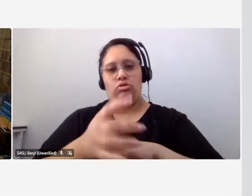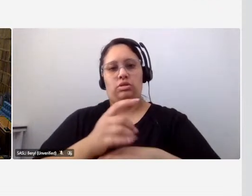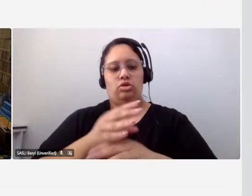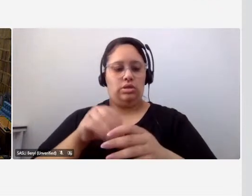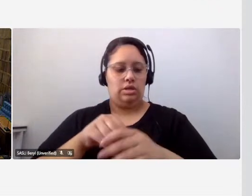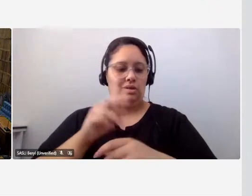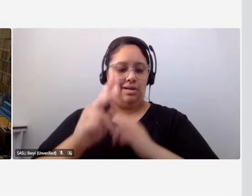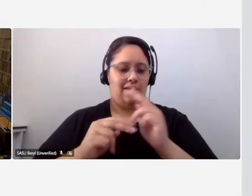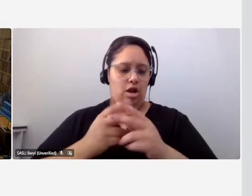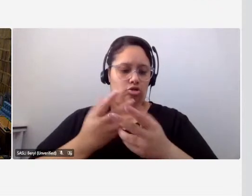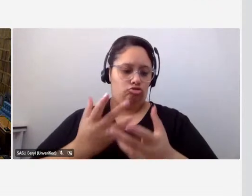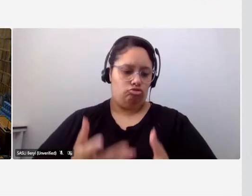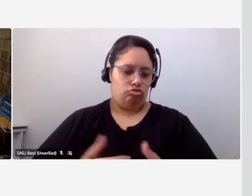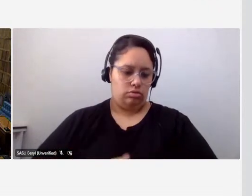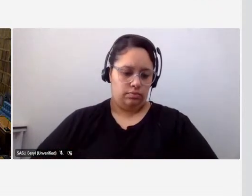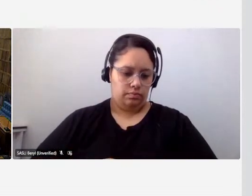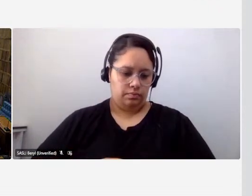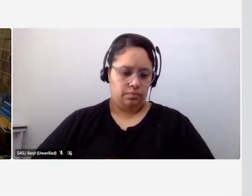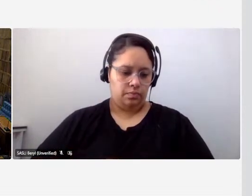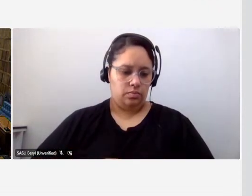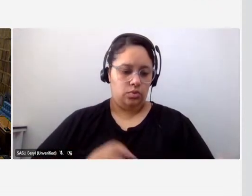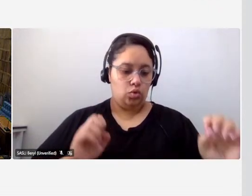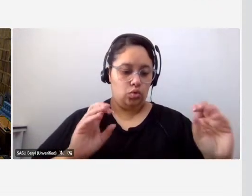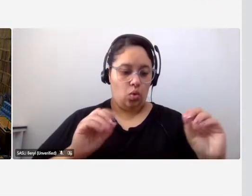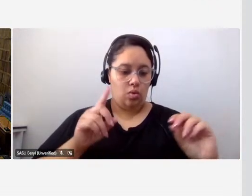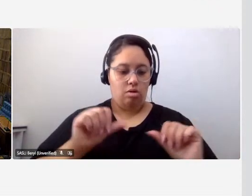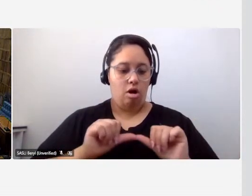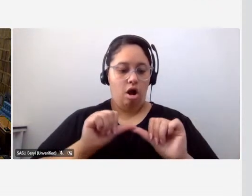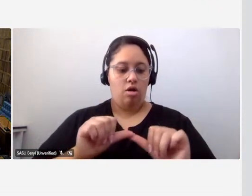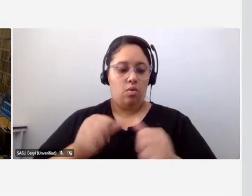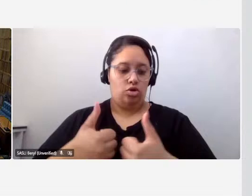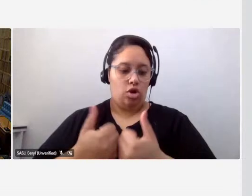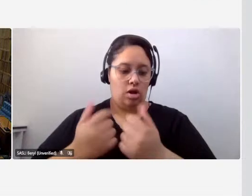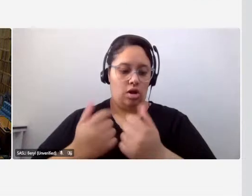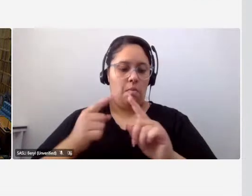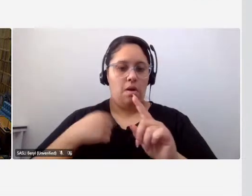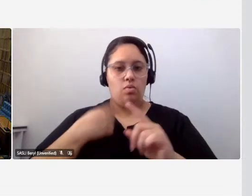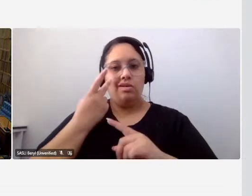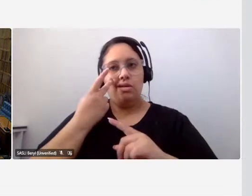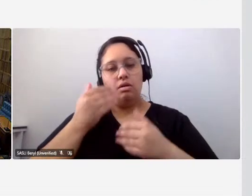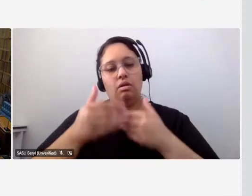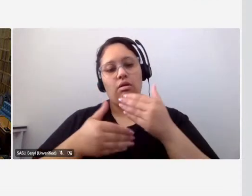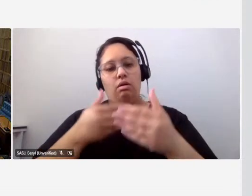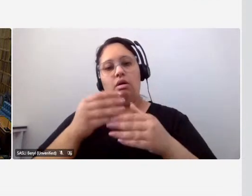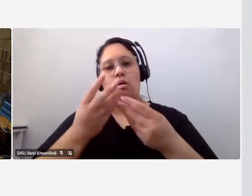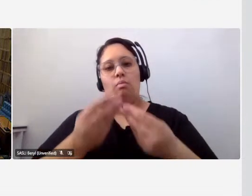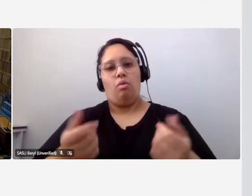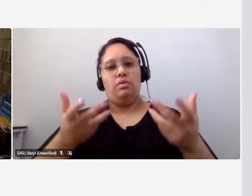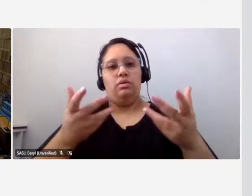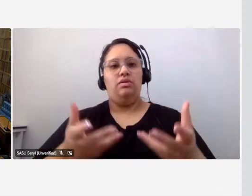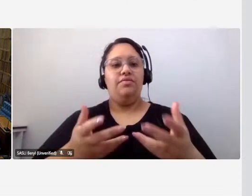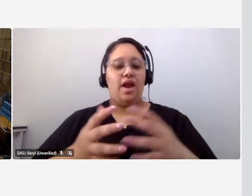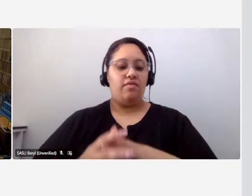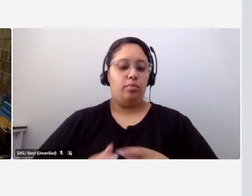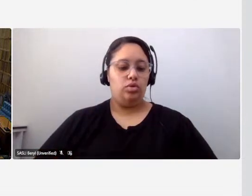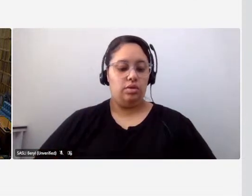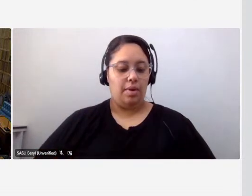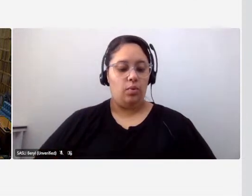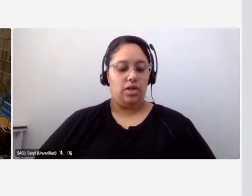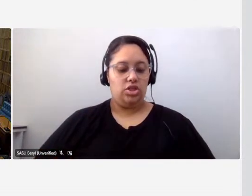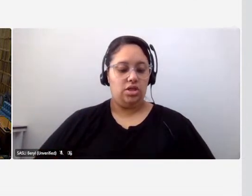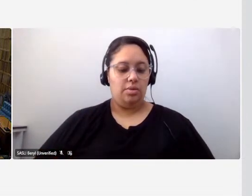of ones. So it is an ongoing challenge, but we are keeping an eye on these type of properties, and we're putting as much